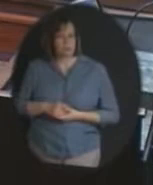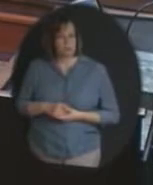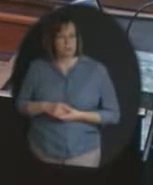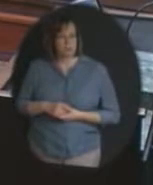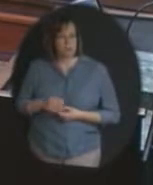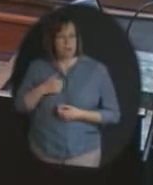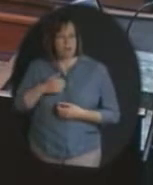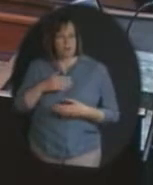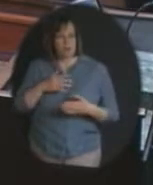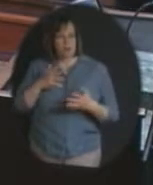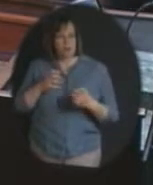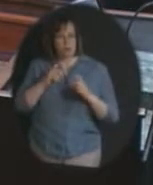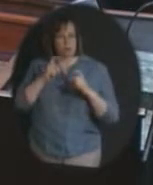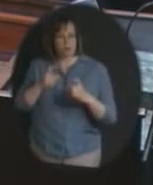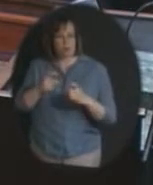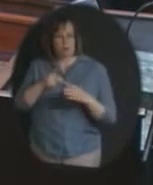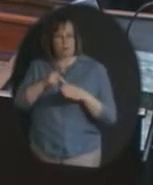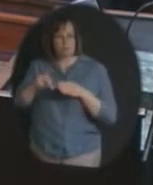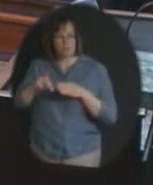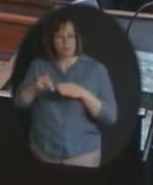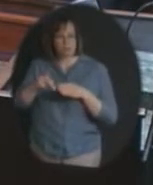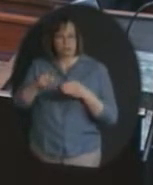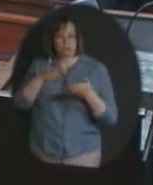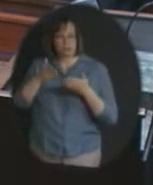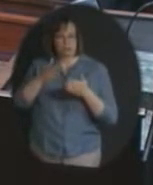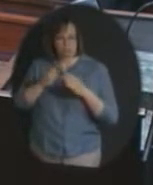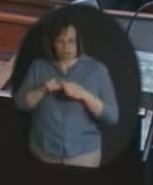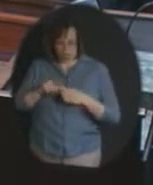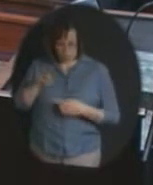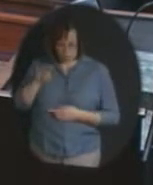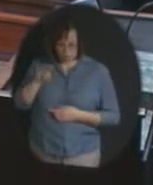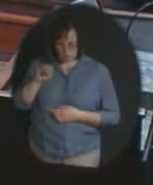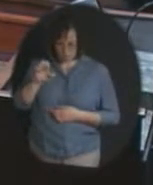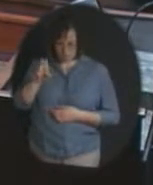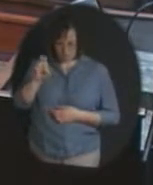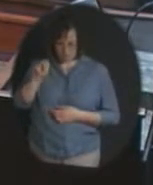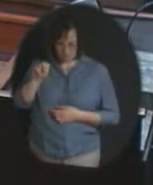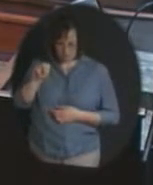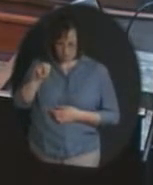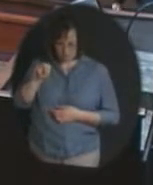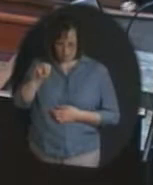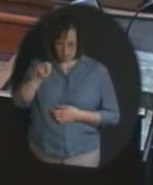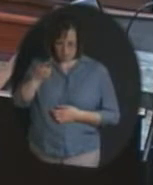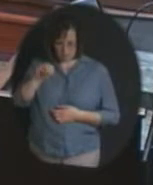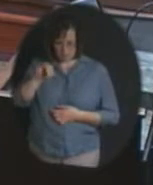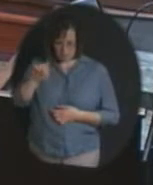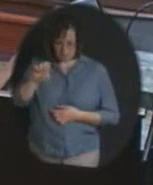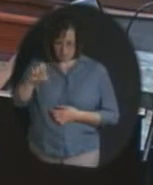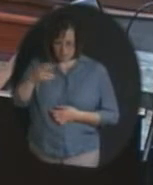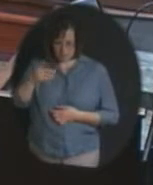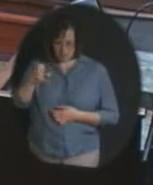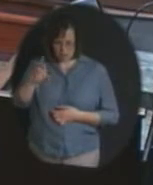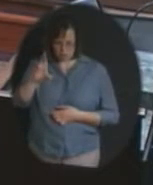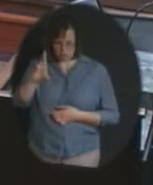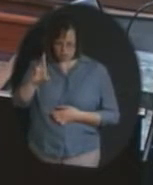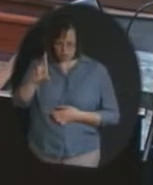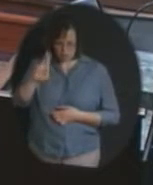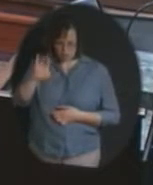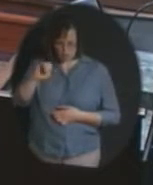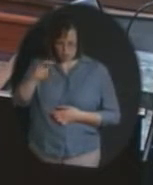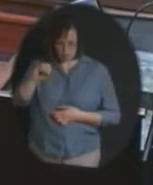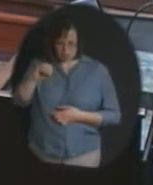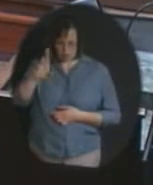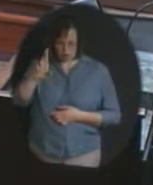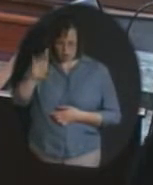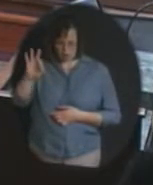I would move to award professional audit services to Mize, Hauser and Company in accordance with the requirements and scope of work as detailed in RFP